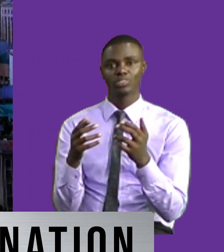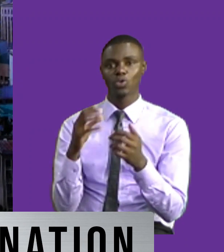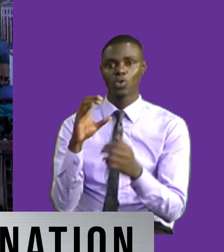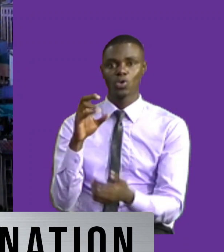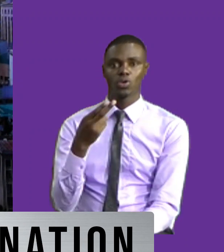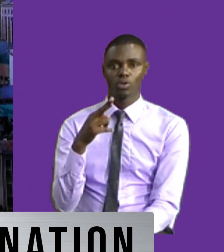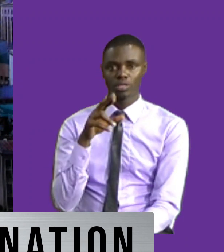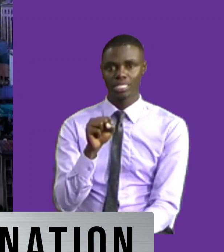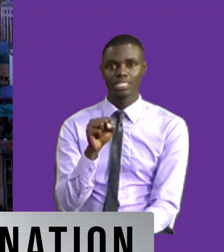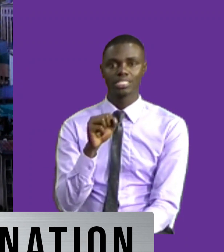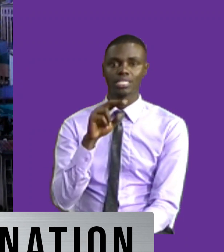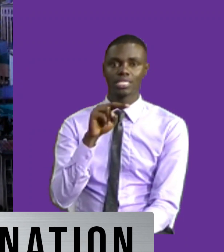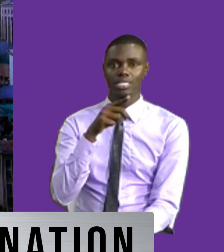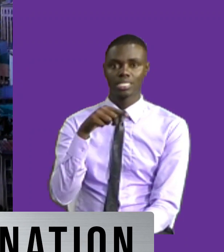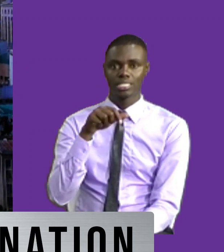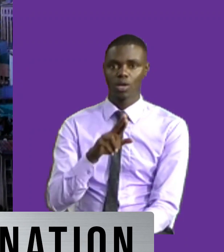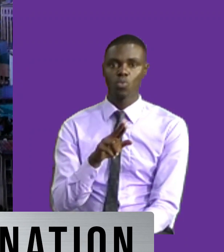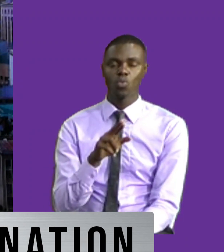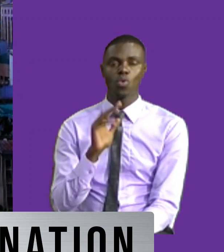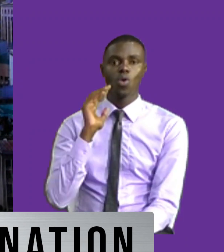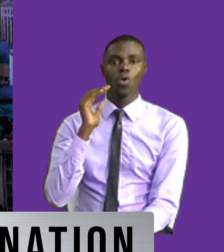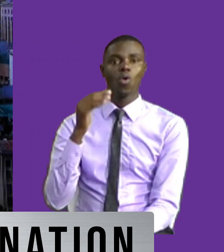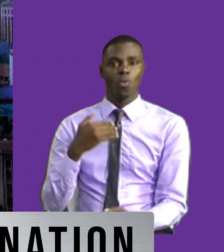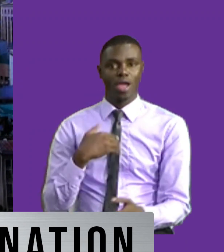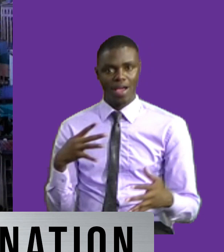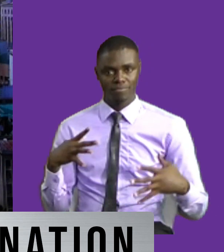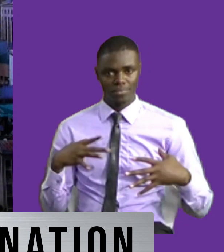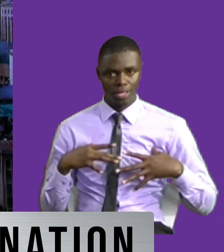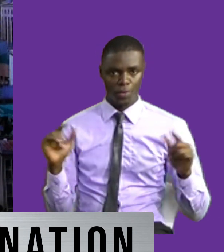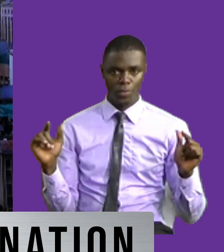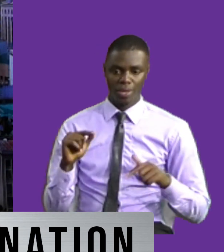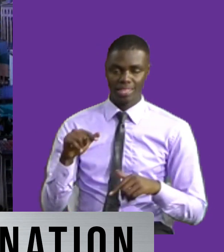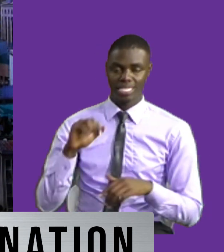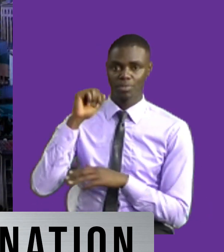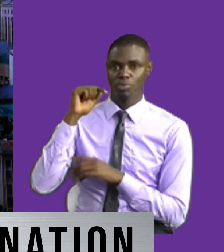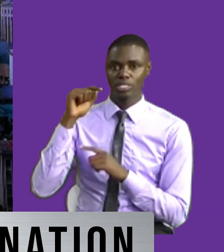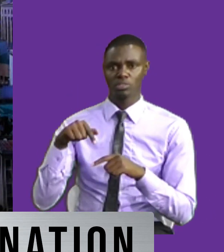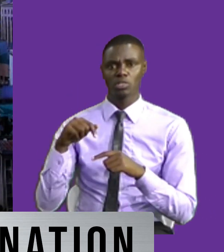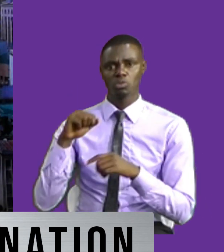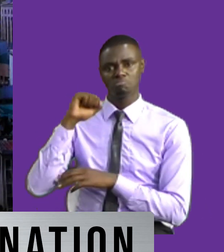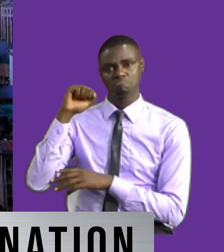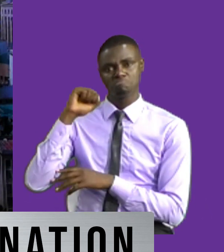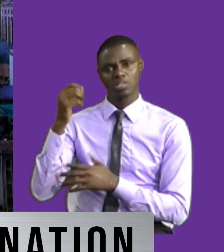Christopher NZAU. We are going for a break. This is Politics Today. Chapa